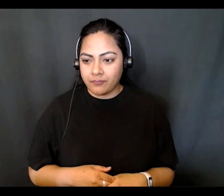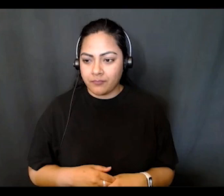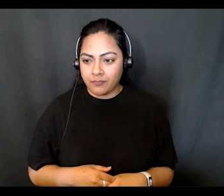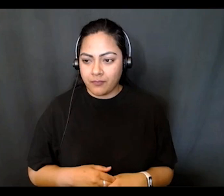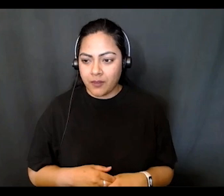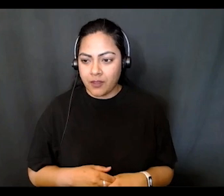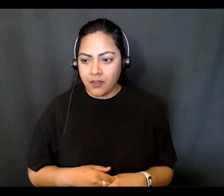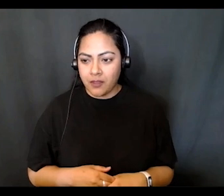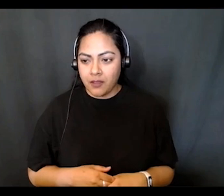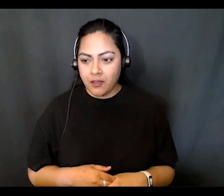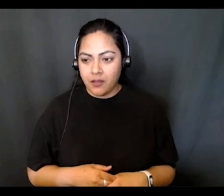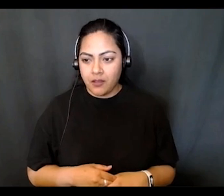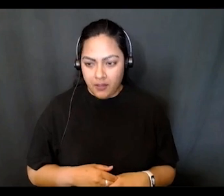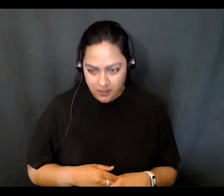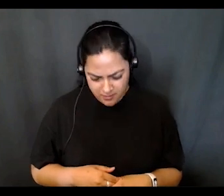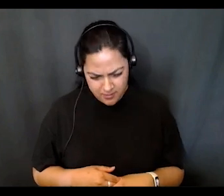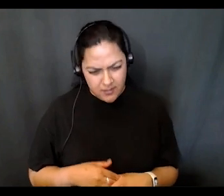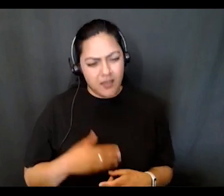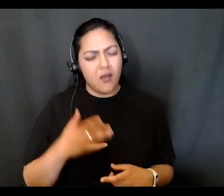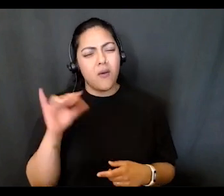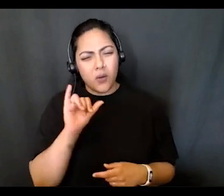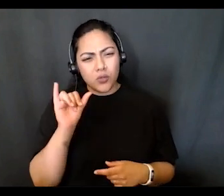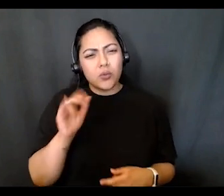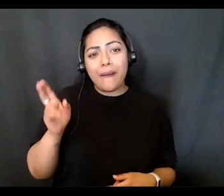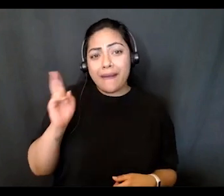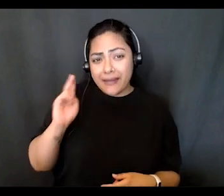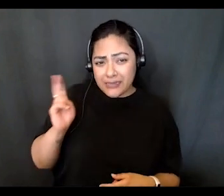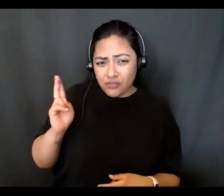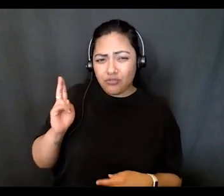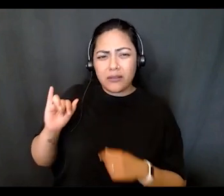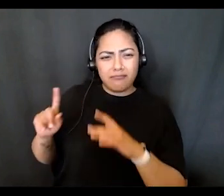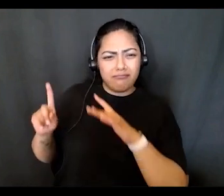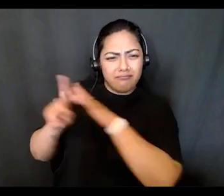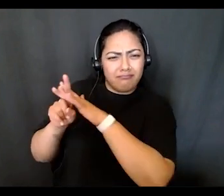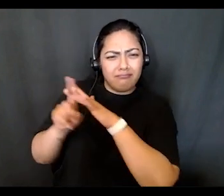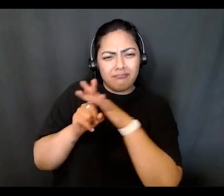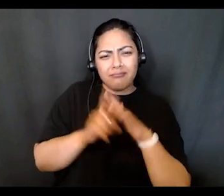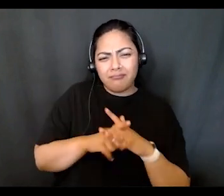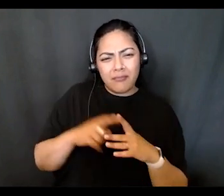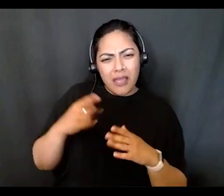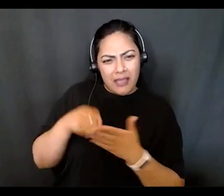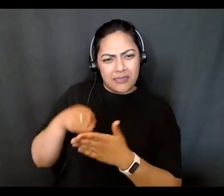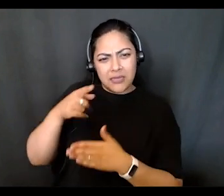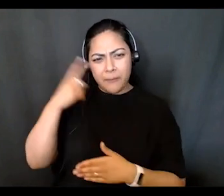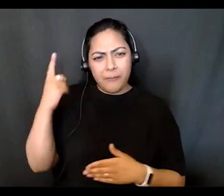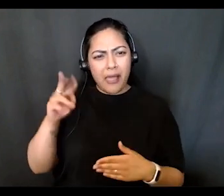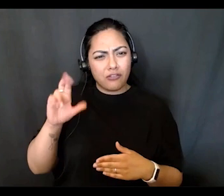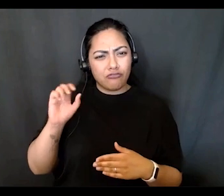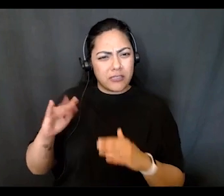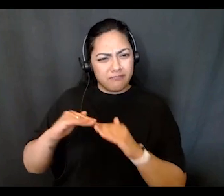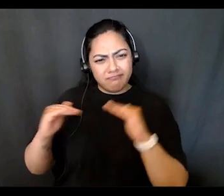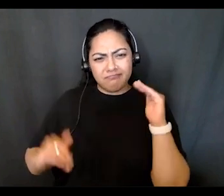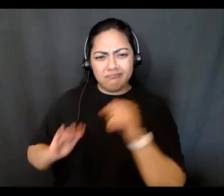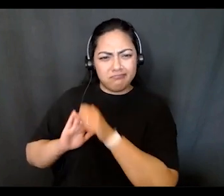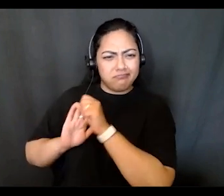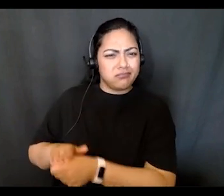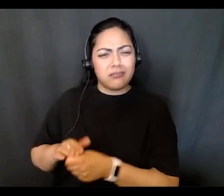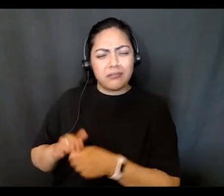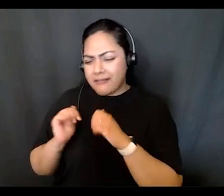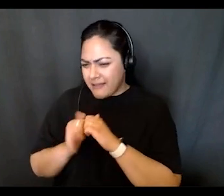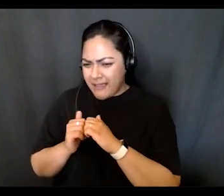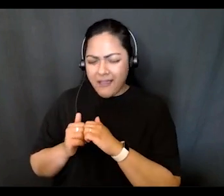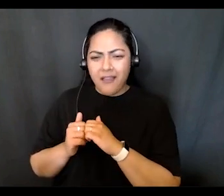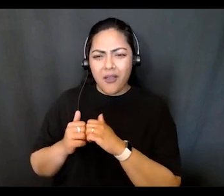anti-Black racism manifests both historically, but also today, right? And again, I really love what you were sharing to